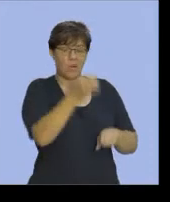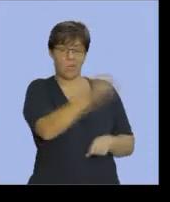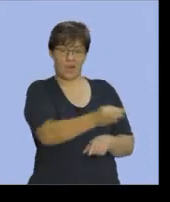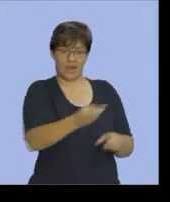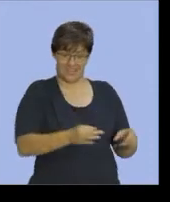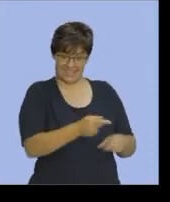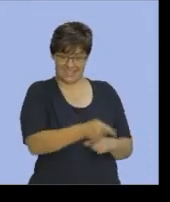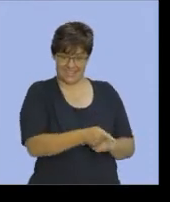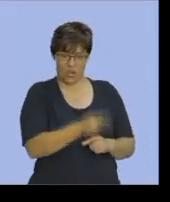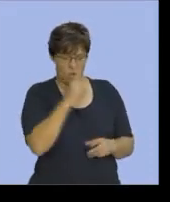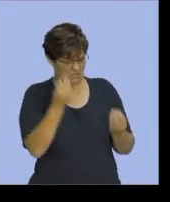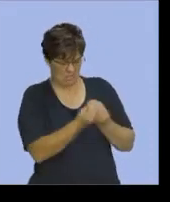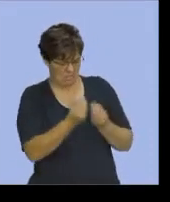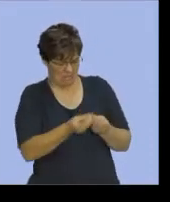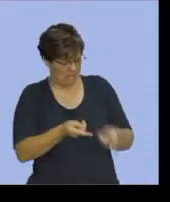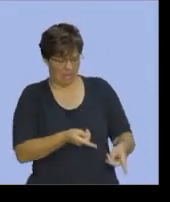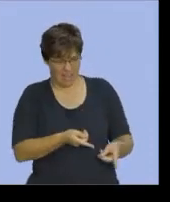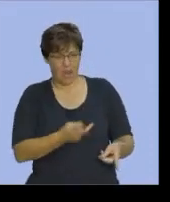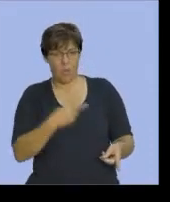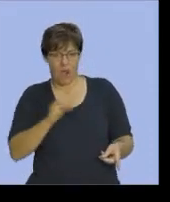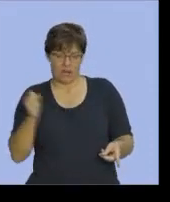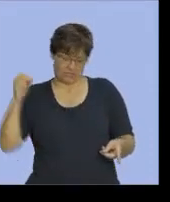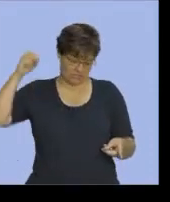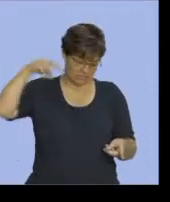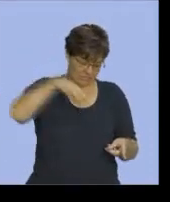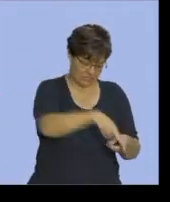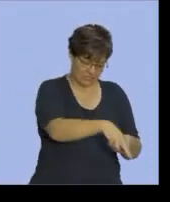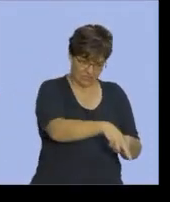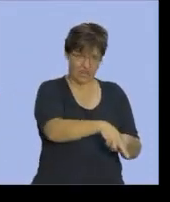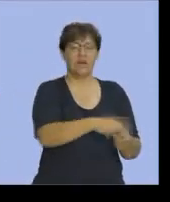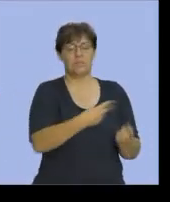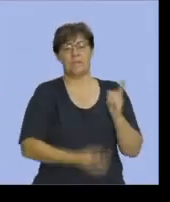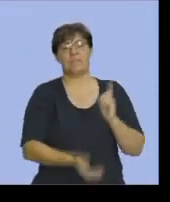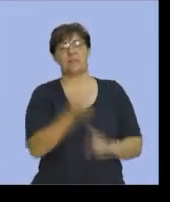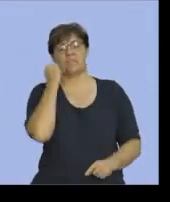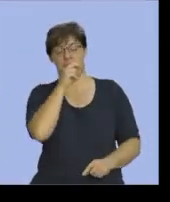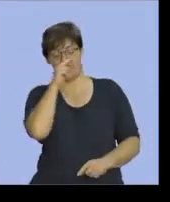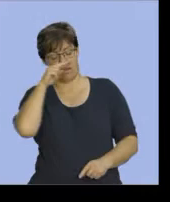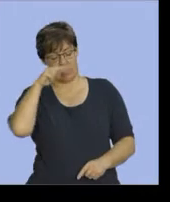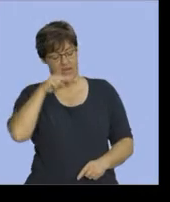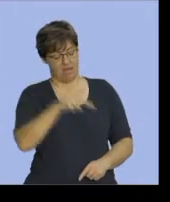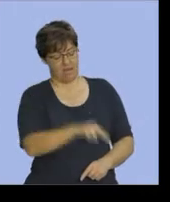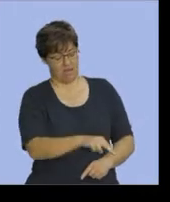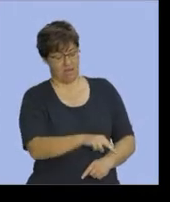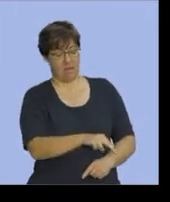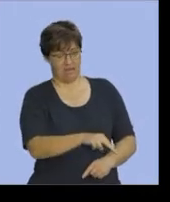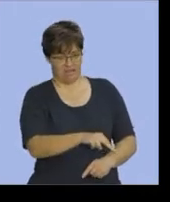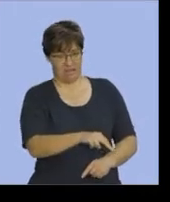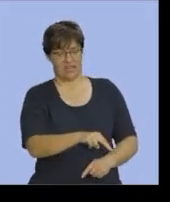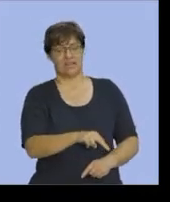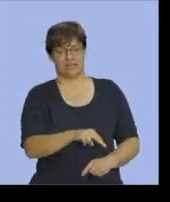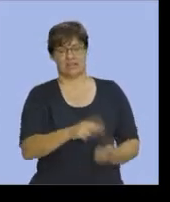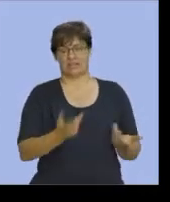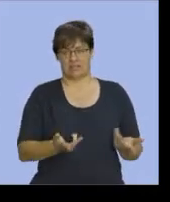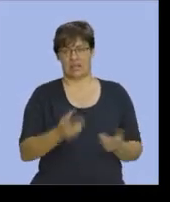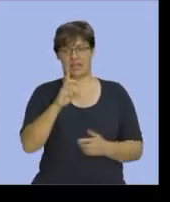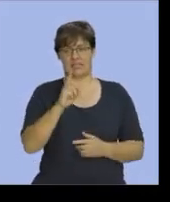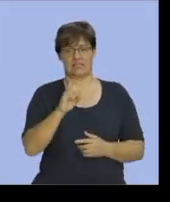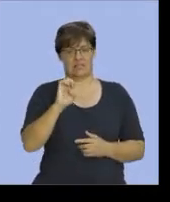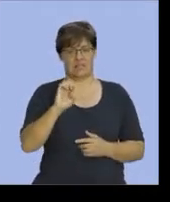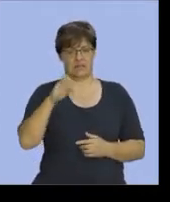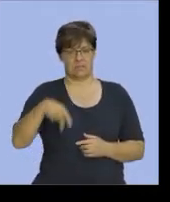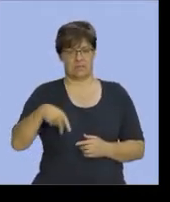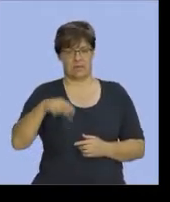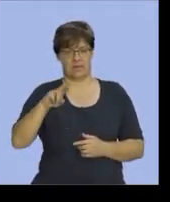you're seeing something in the pool and you want to jump in to go and fetch it. The angle that you are seeing it at, we call it